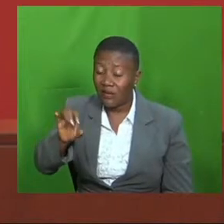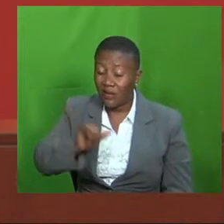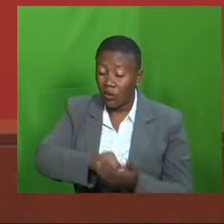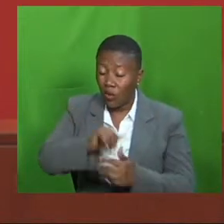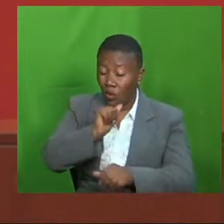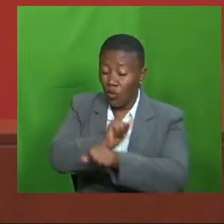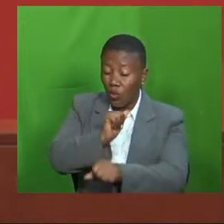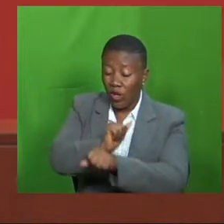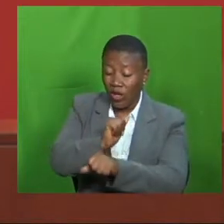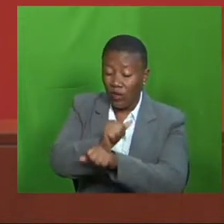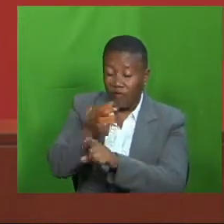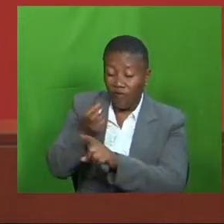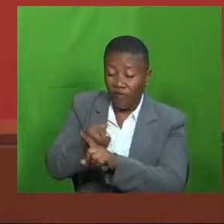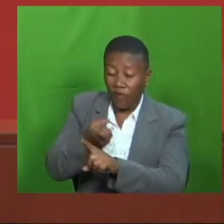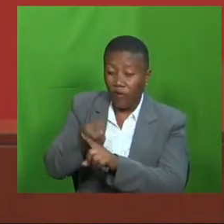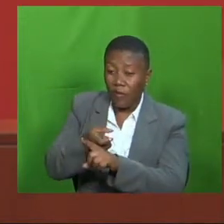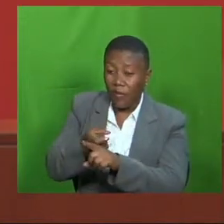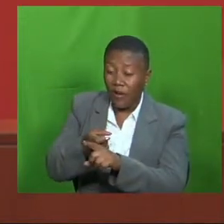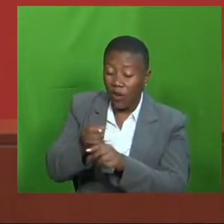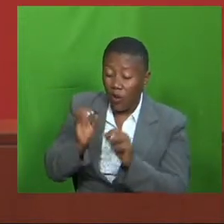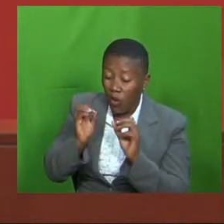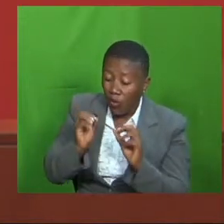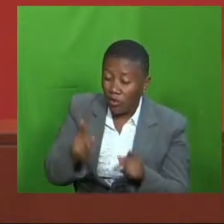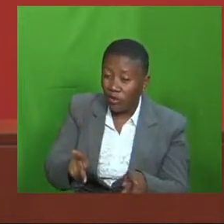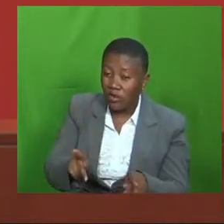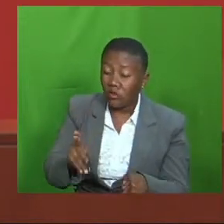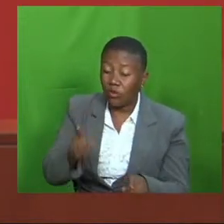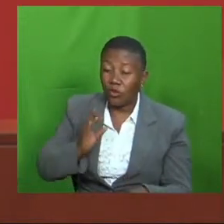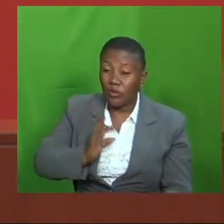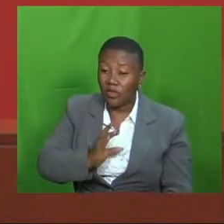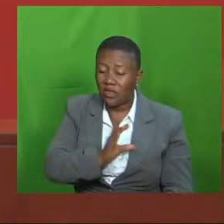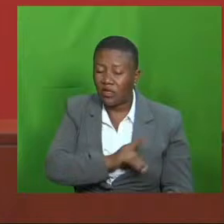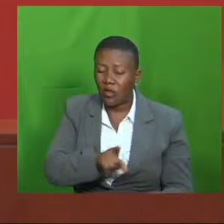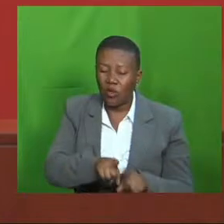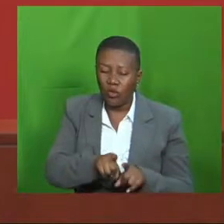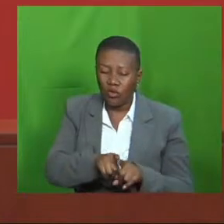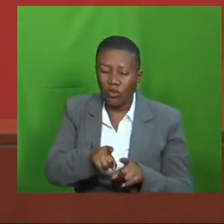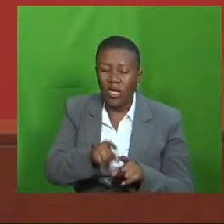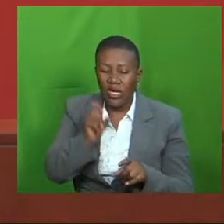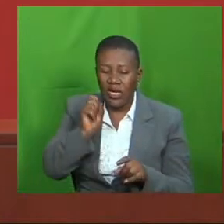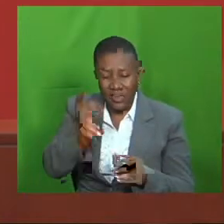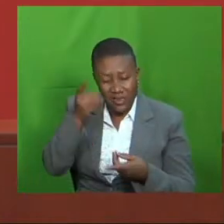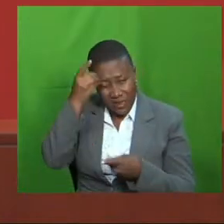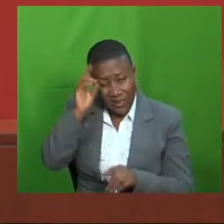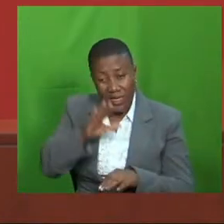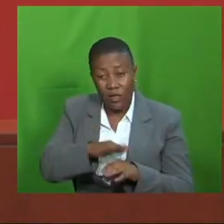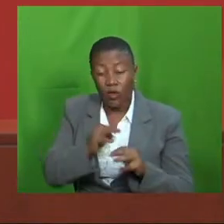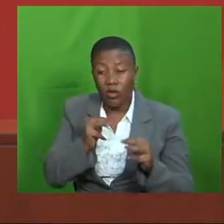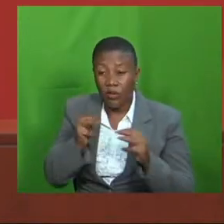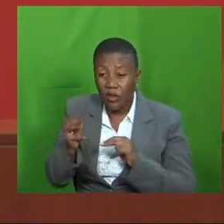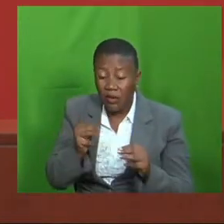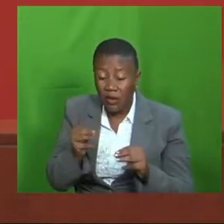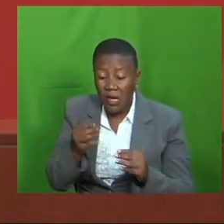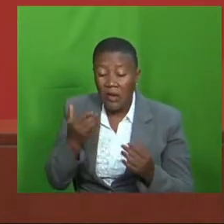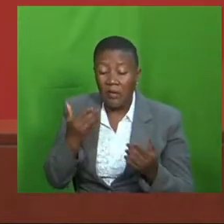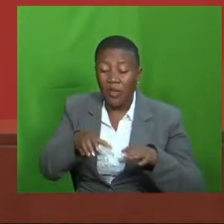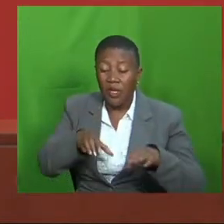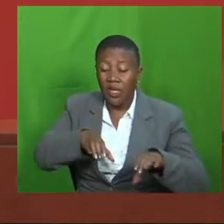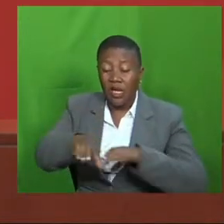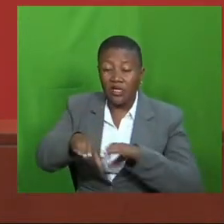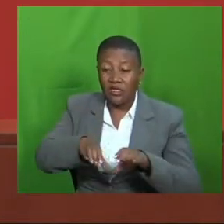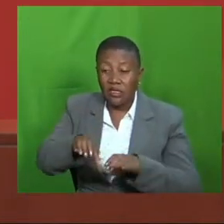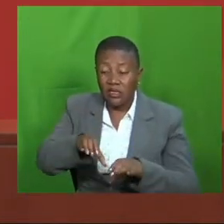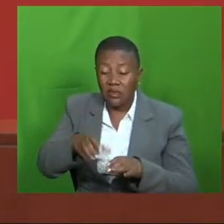of Privileges also concludes the matter, and no action may be taken by the House on the findings